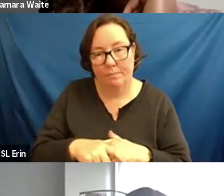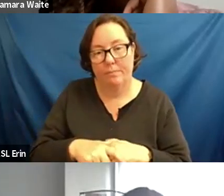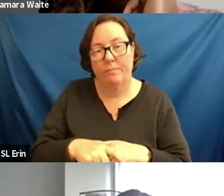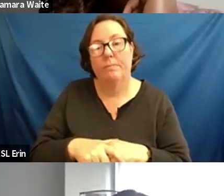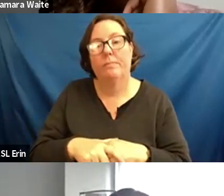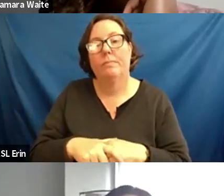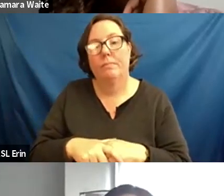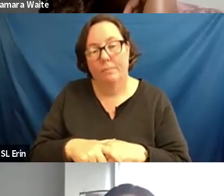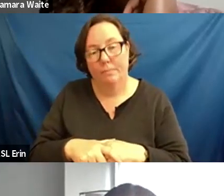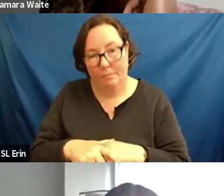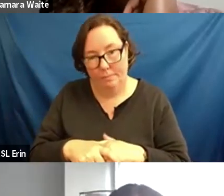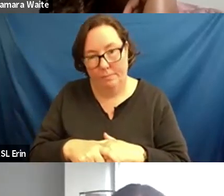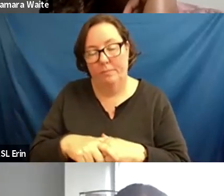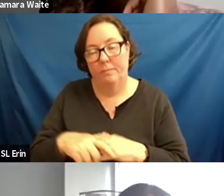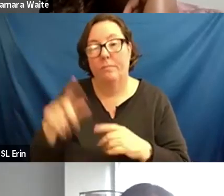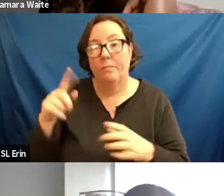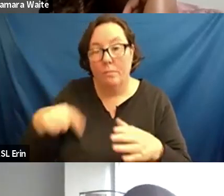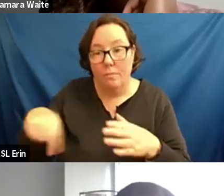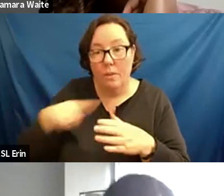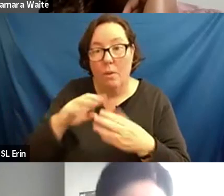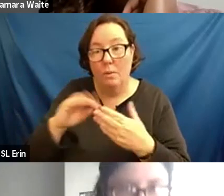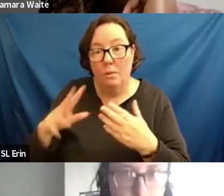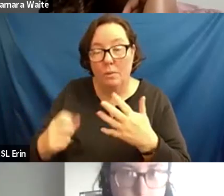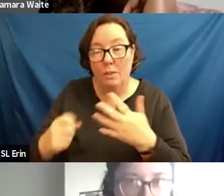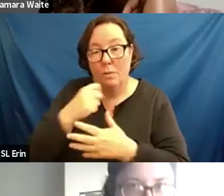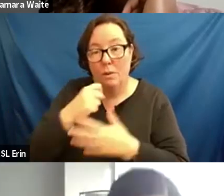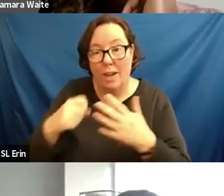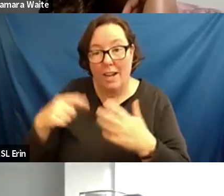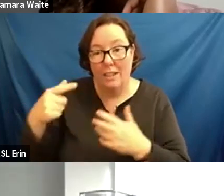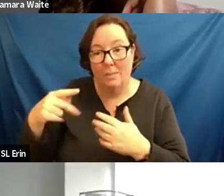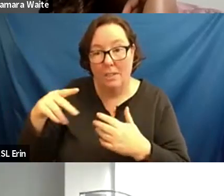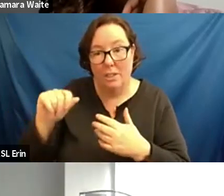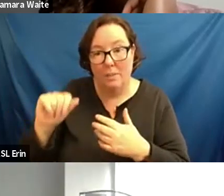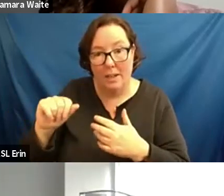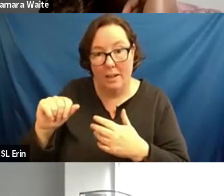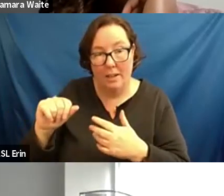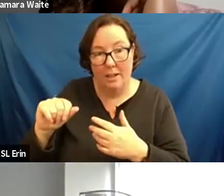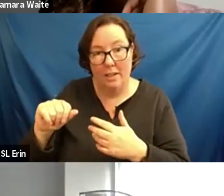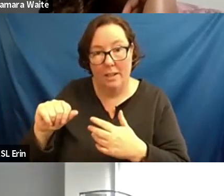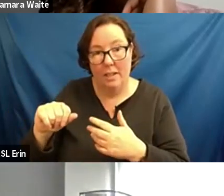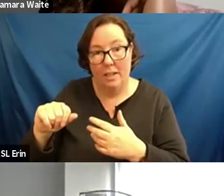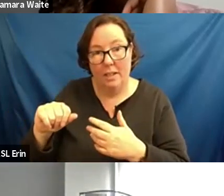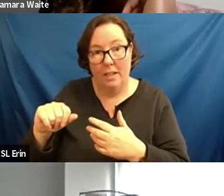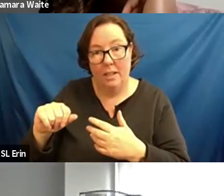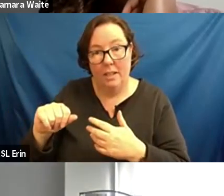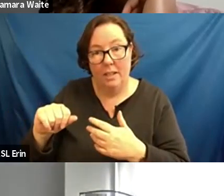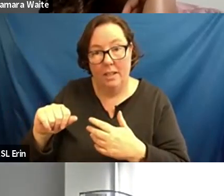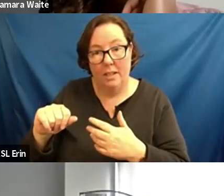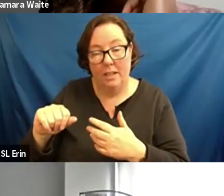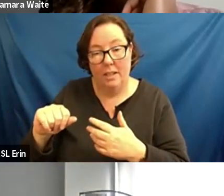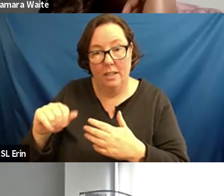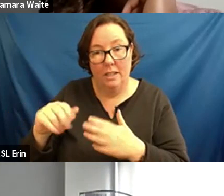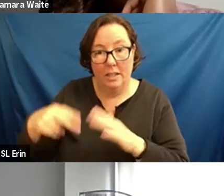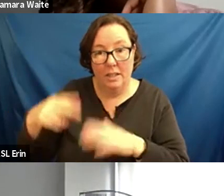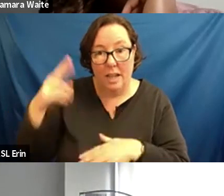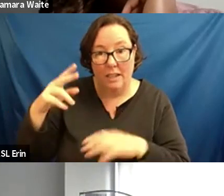allocated. And so those students were ranked by GPA. I think to your point, it's the